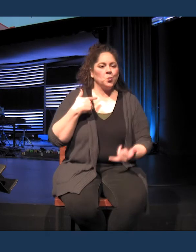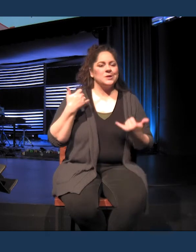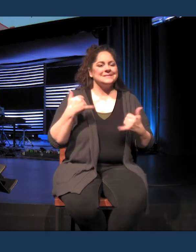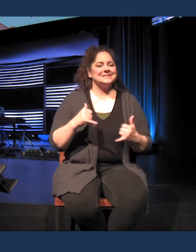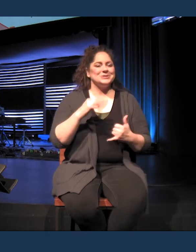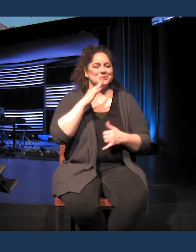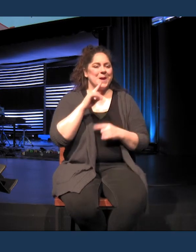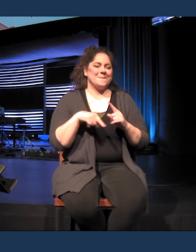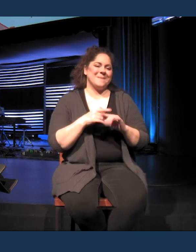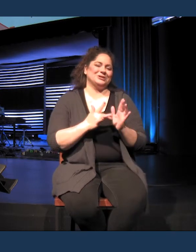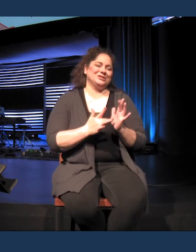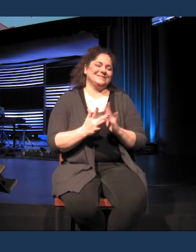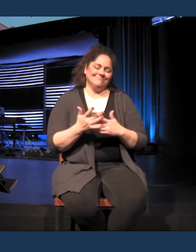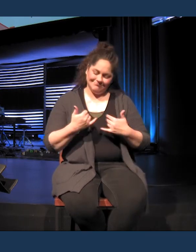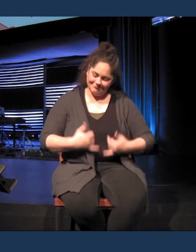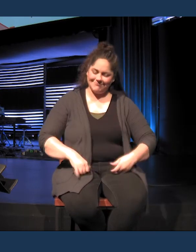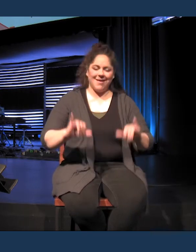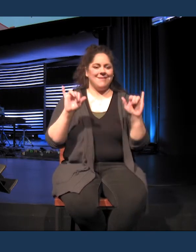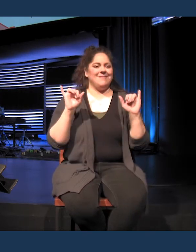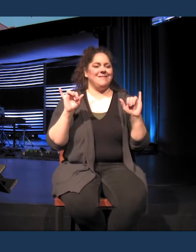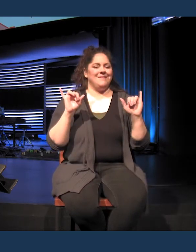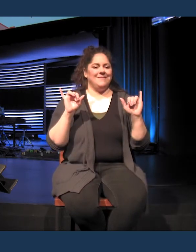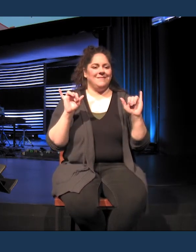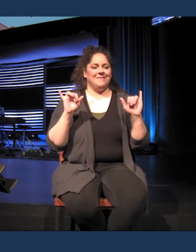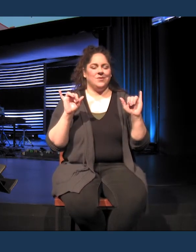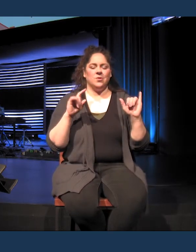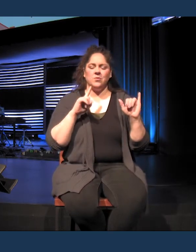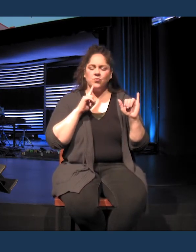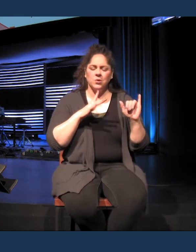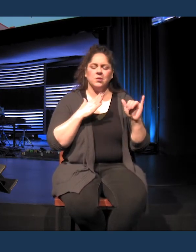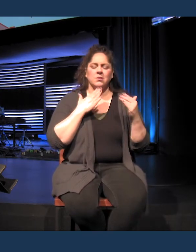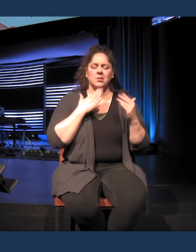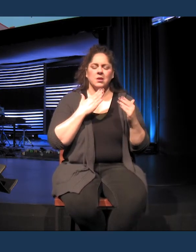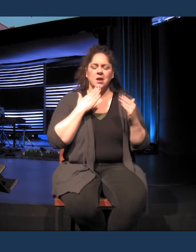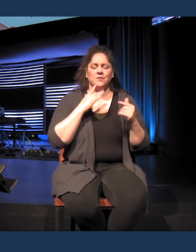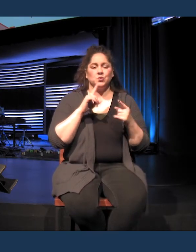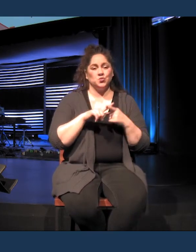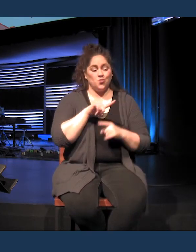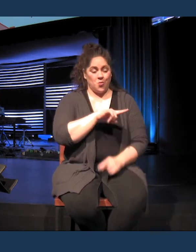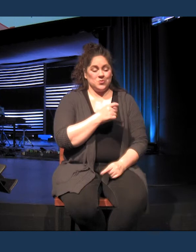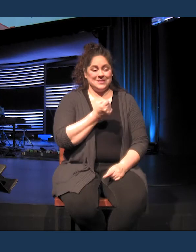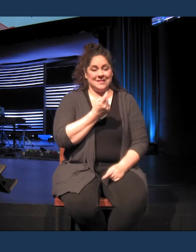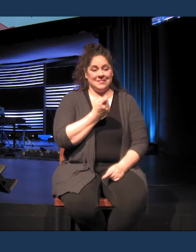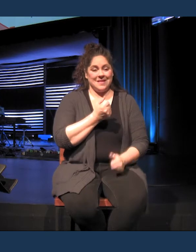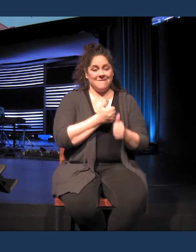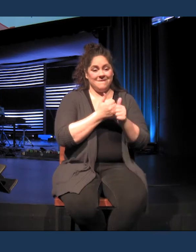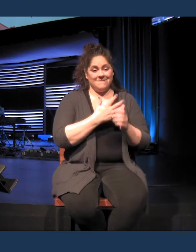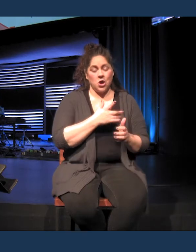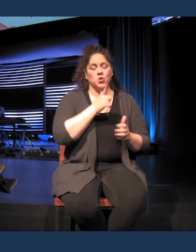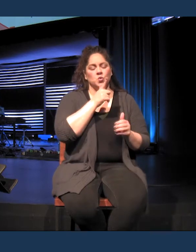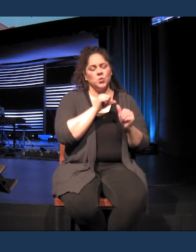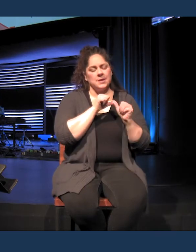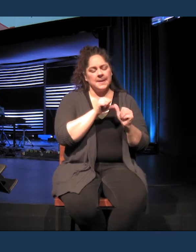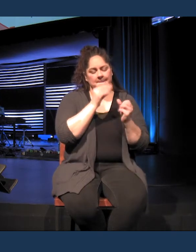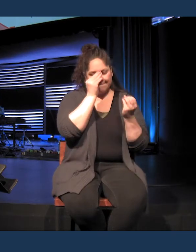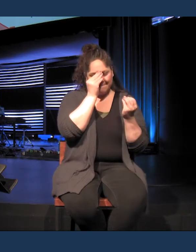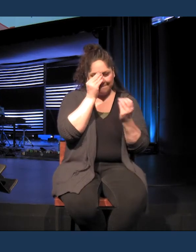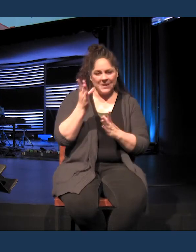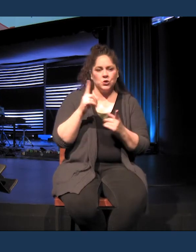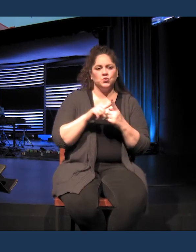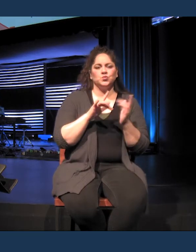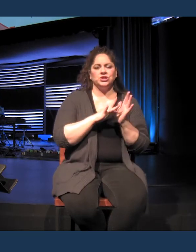about Jesus. We owe a deep debt of gratitude to these 11 disciples. Amen. For their obedience to